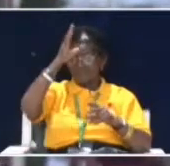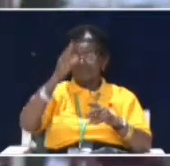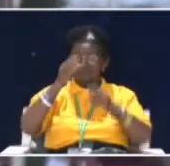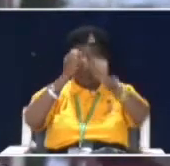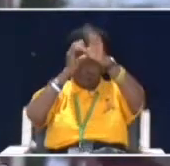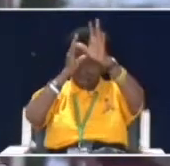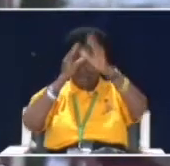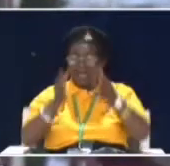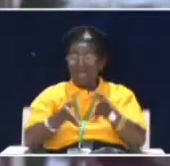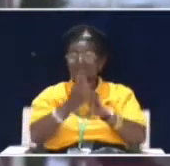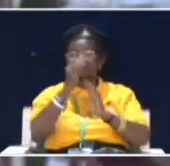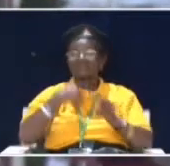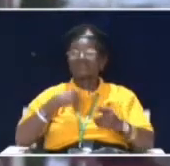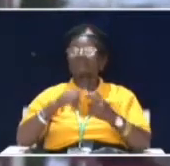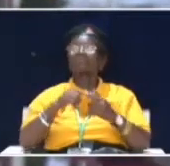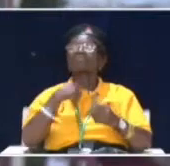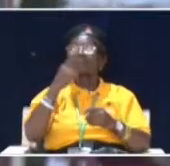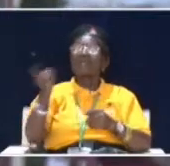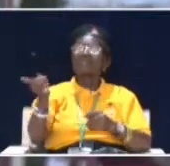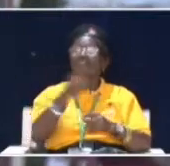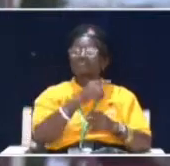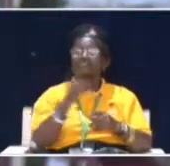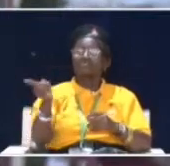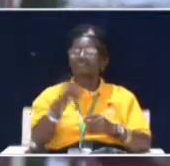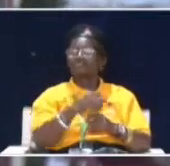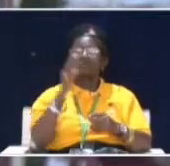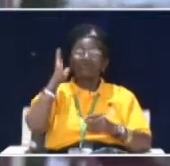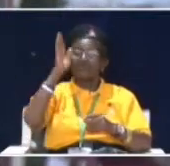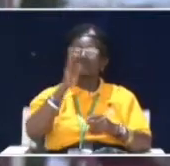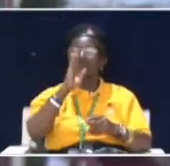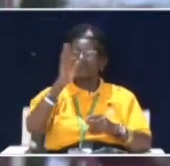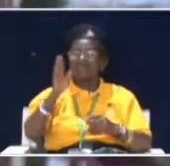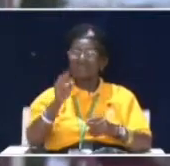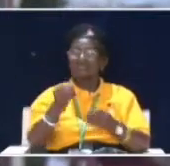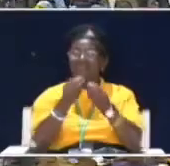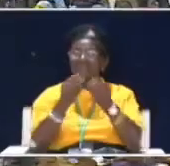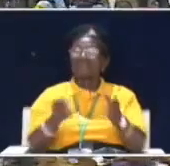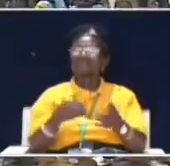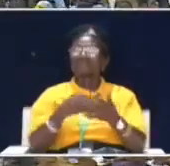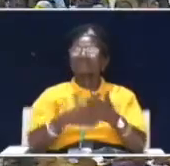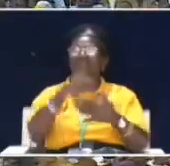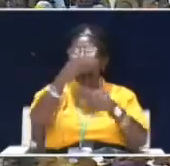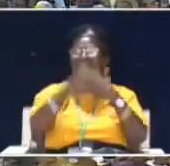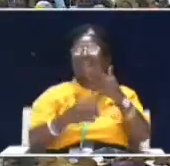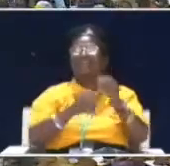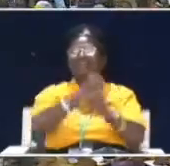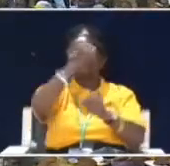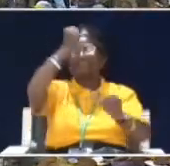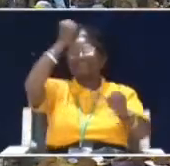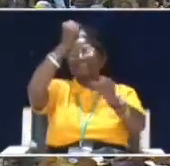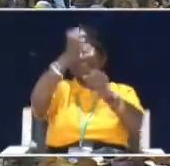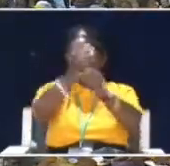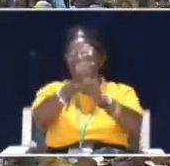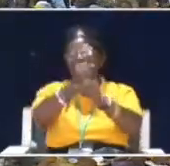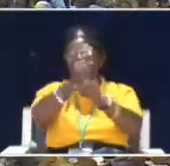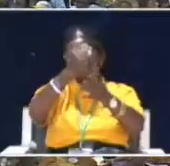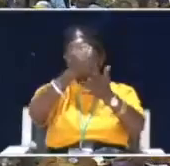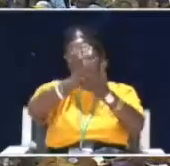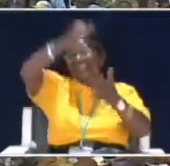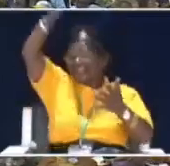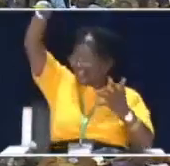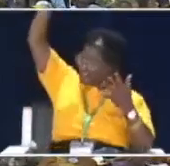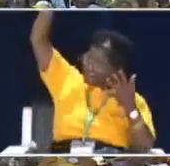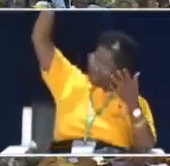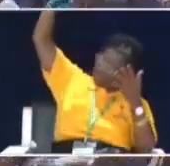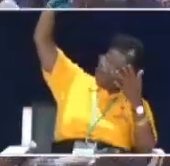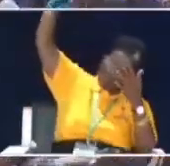tell you. Daddy ni kin so fun o. You will be settled next year. Pe odun to nbo yi ni